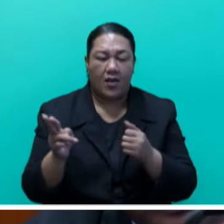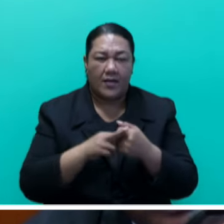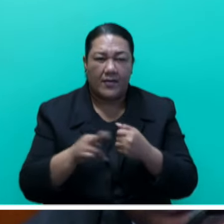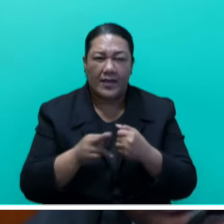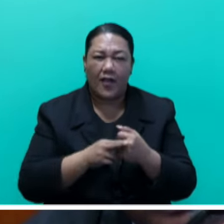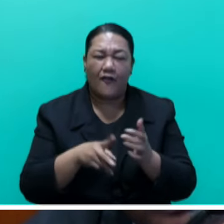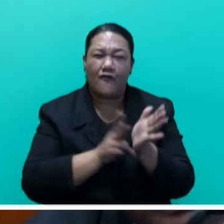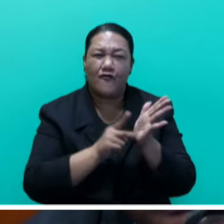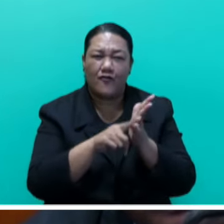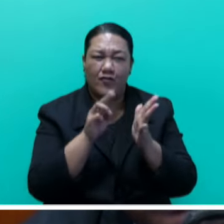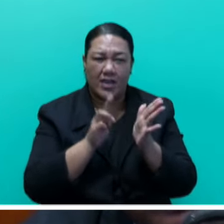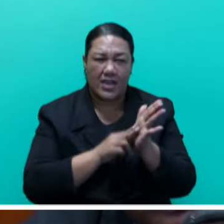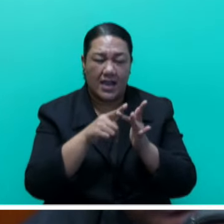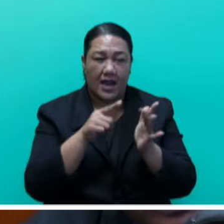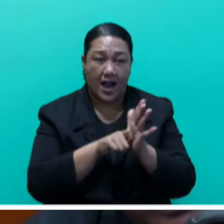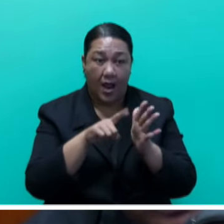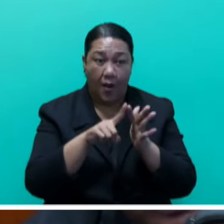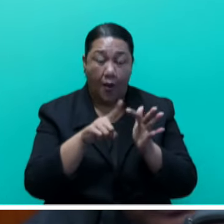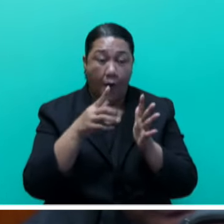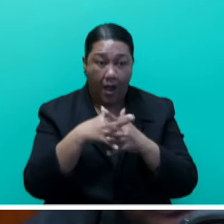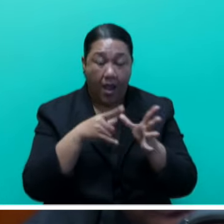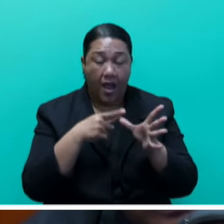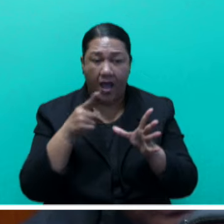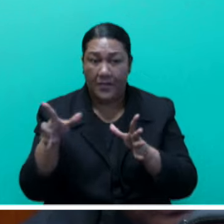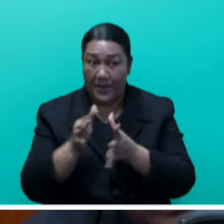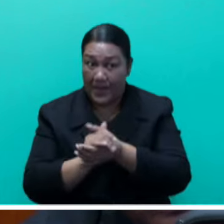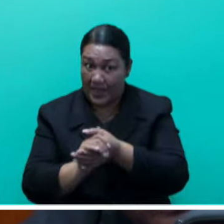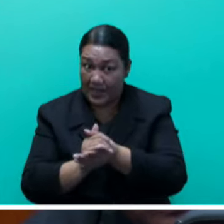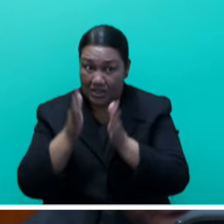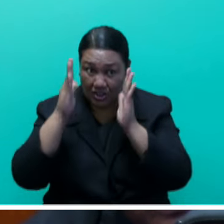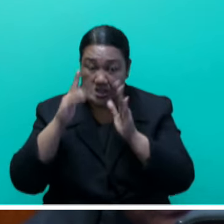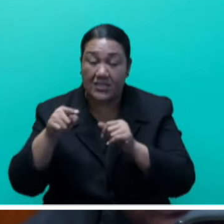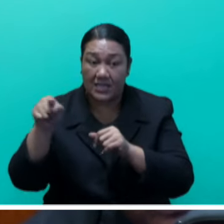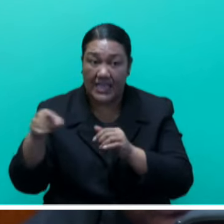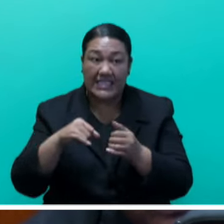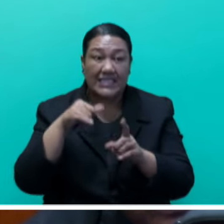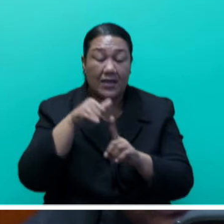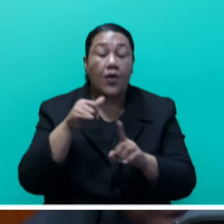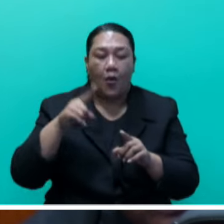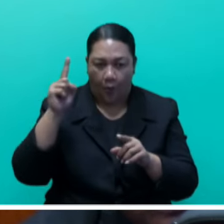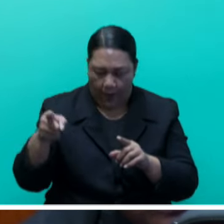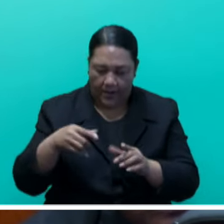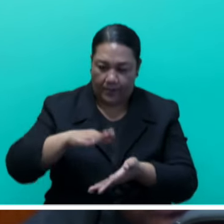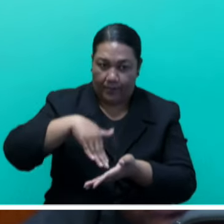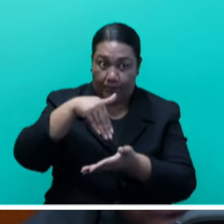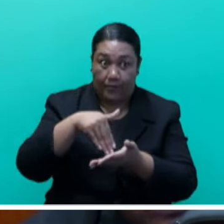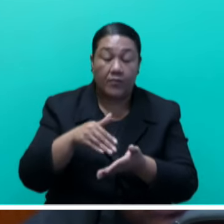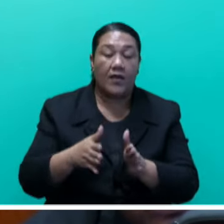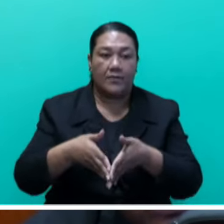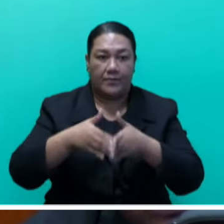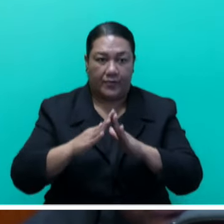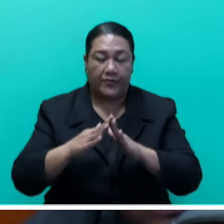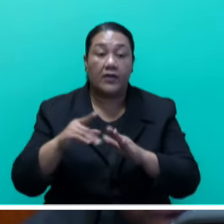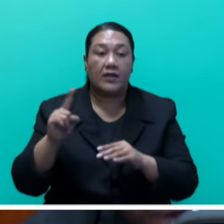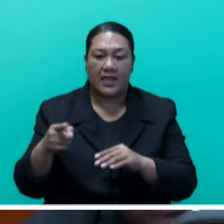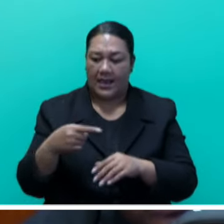in Serua, donated by the Methodist Church of Fiji for this purpose. An initial commitment from the People's Republic of China to